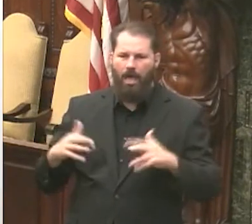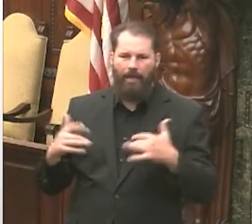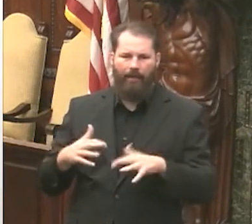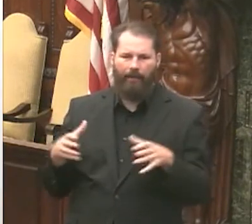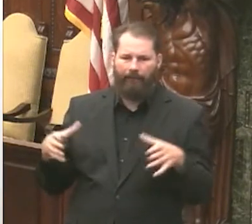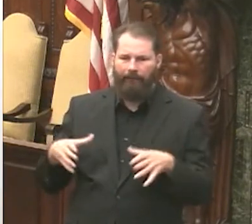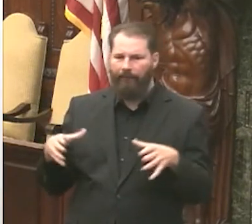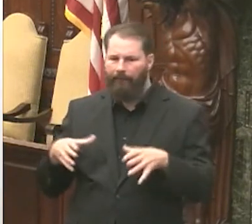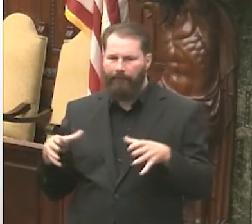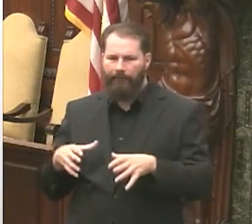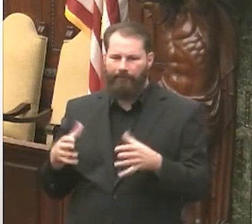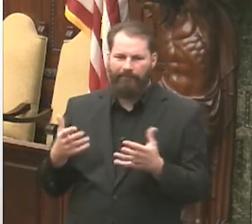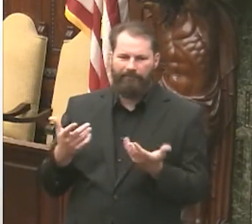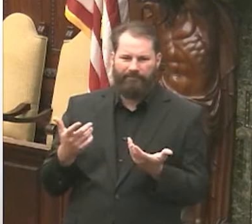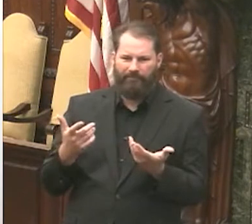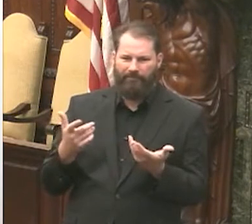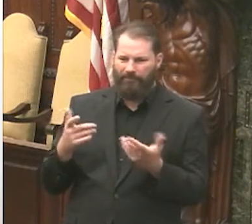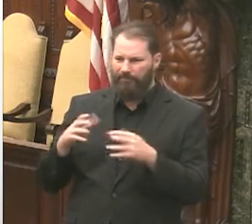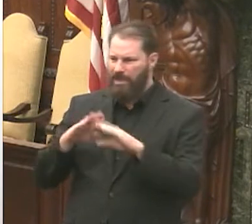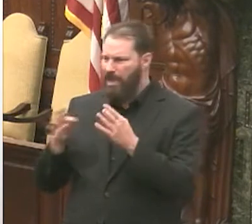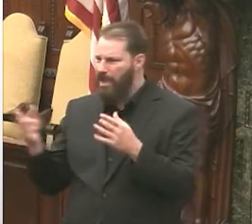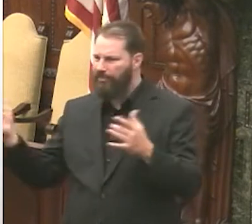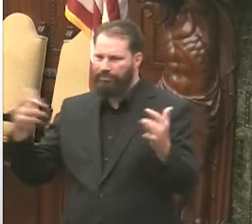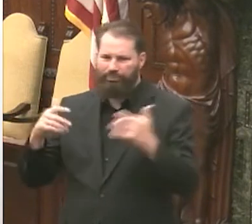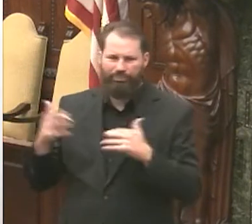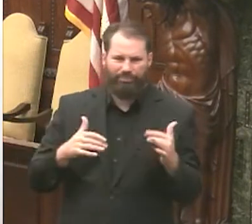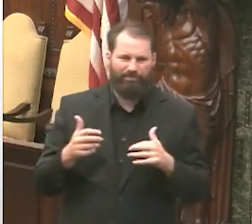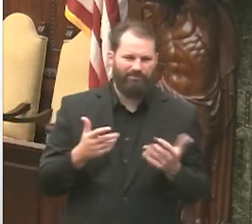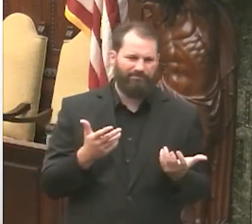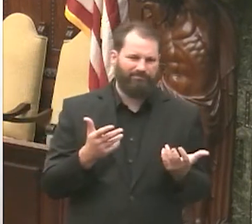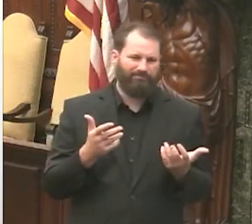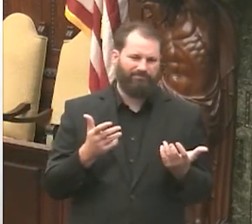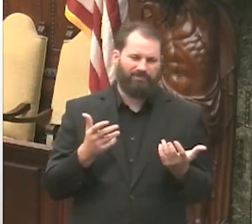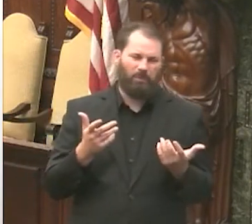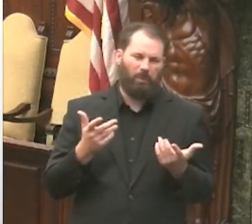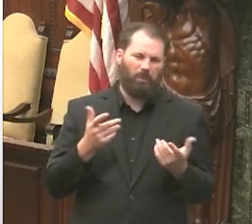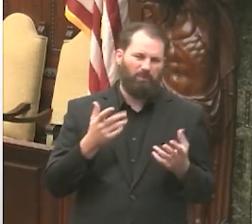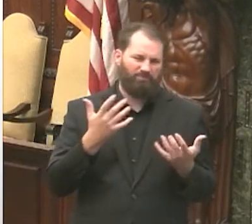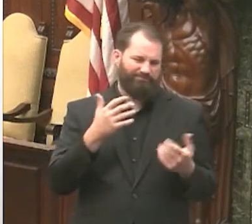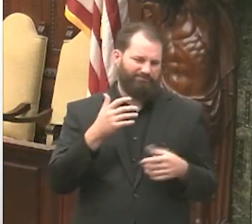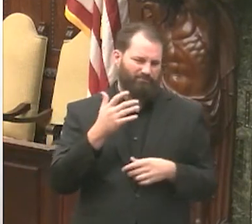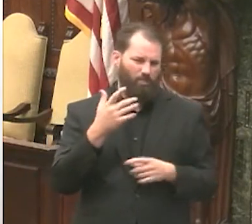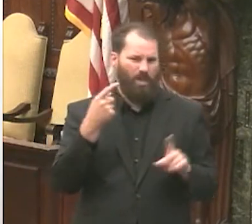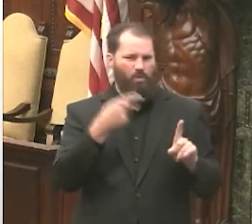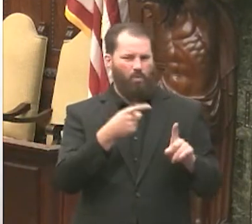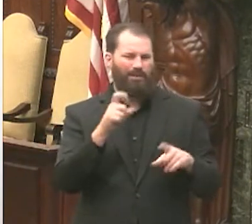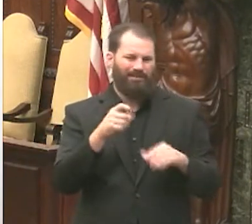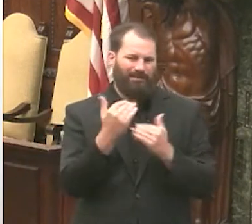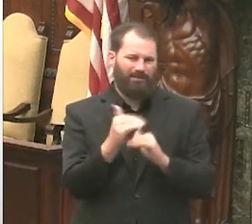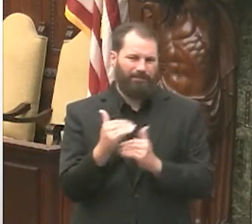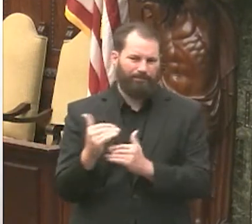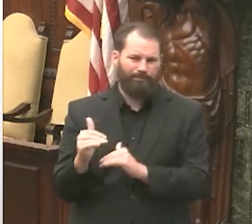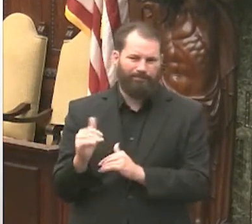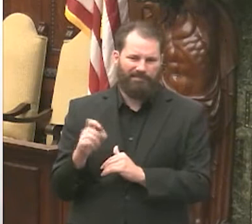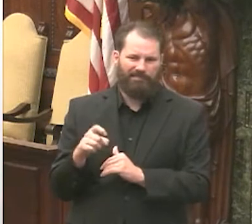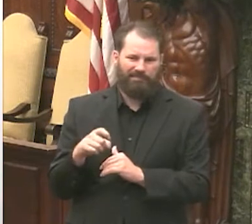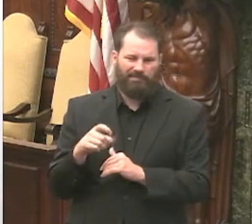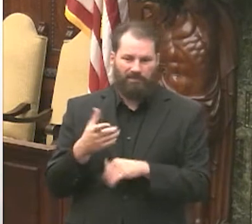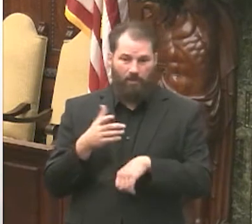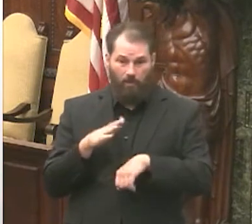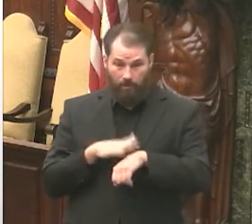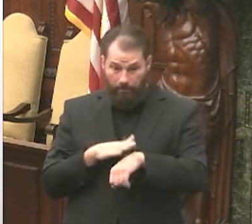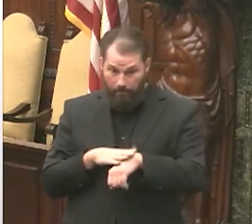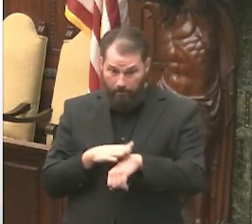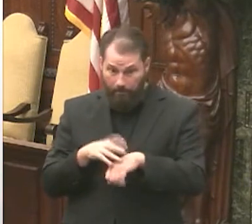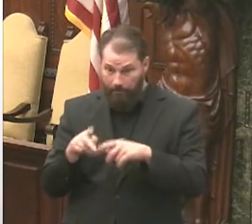perfect limit, but it is a limit to try to send the message that this is really just about people within households. And I'm sorry, if you have a